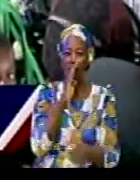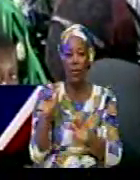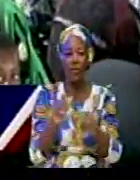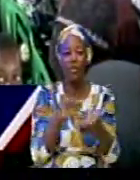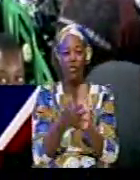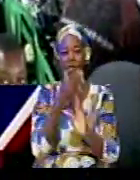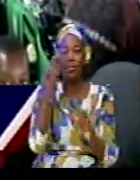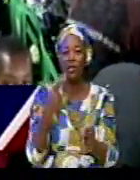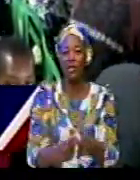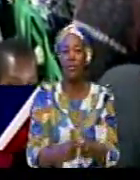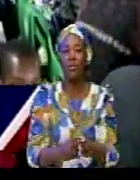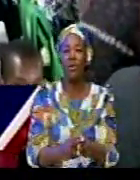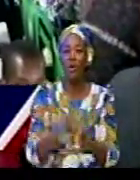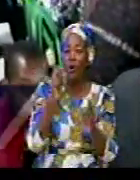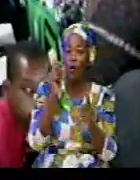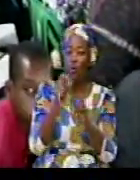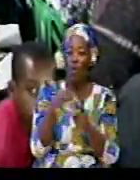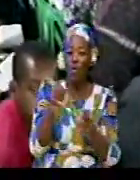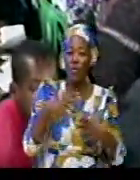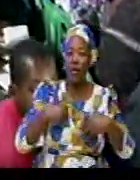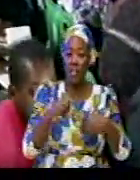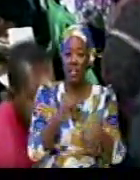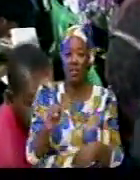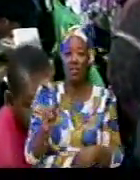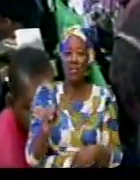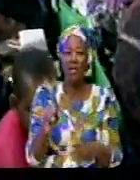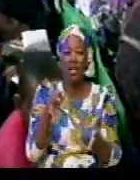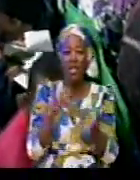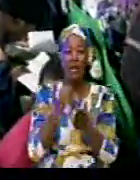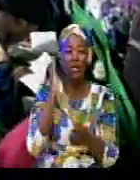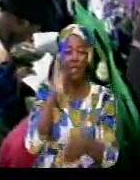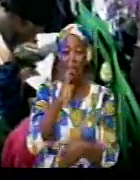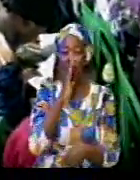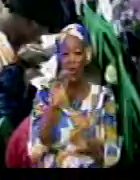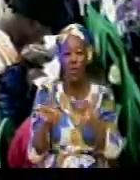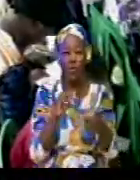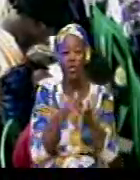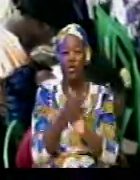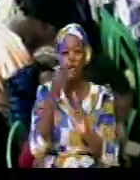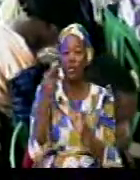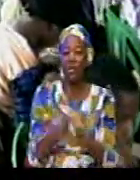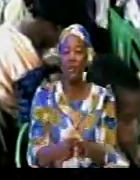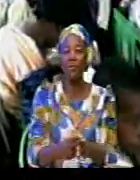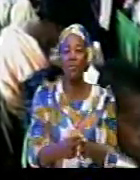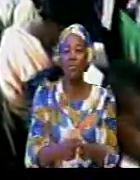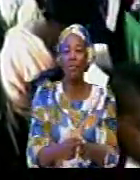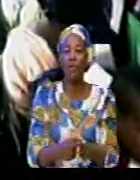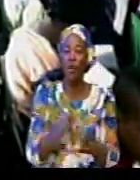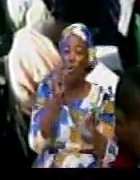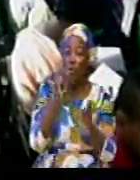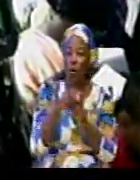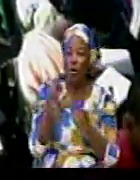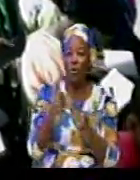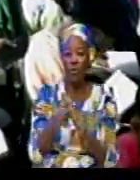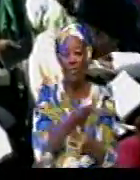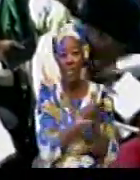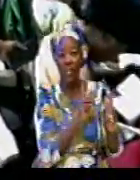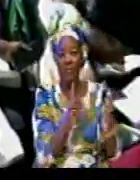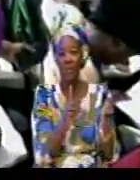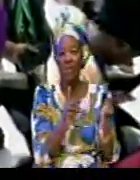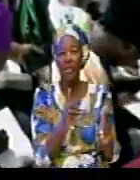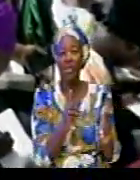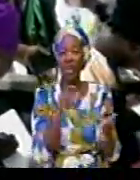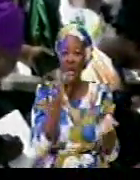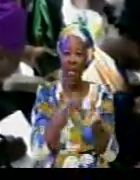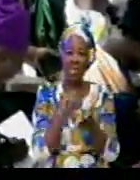Word of salvation, it shall be done. Word of healing, it shall